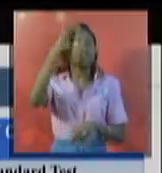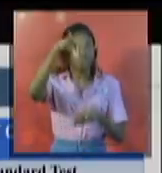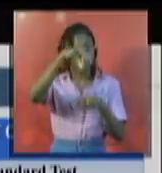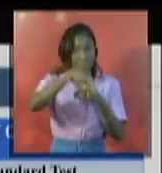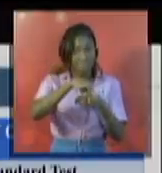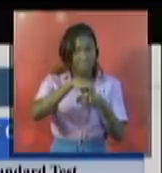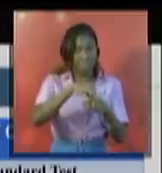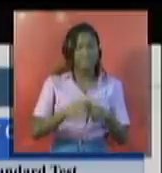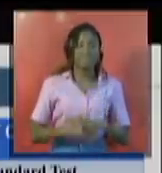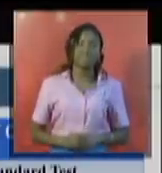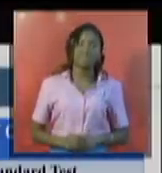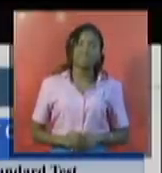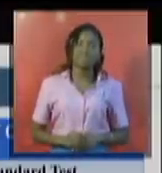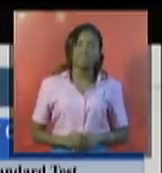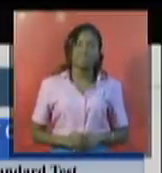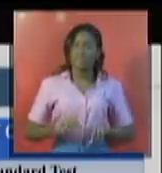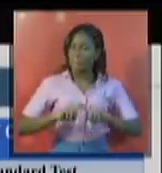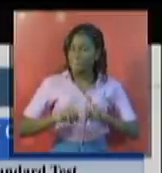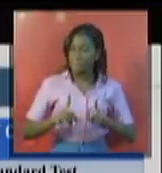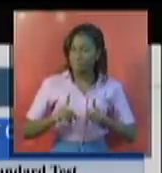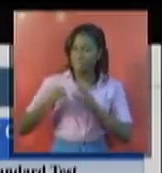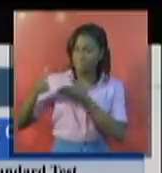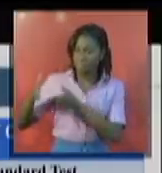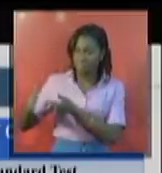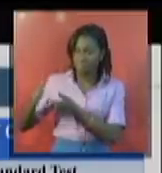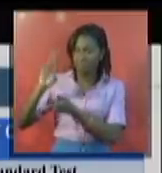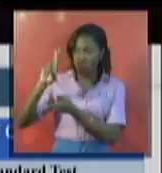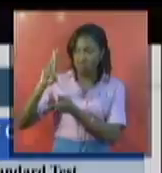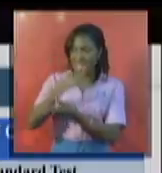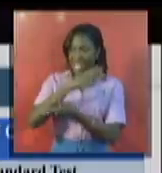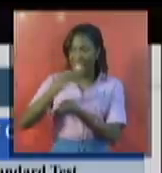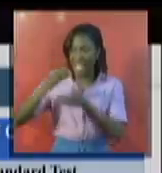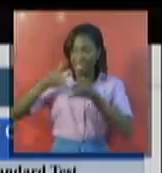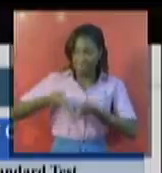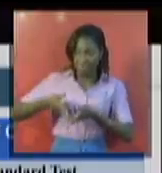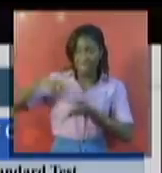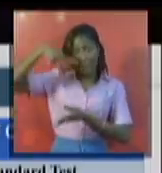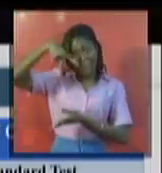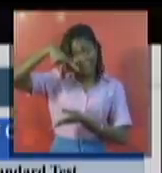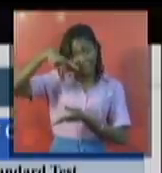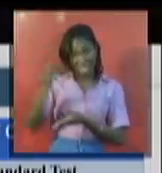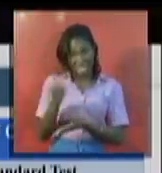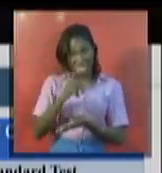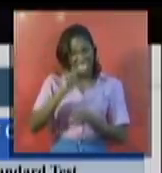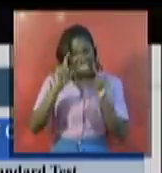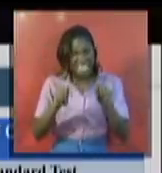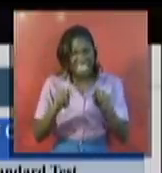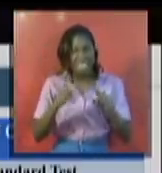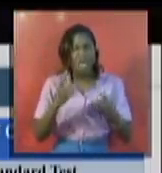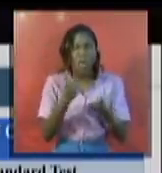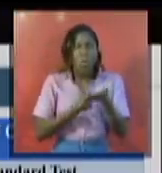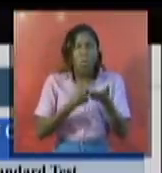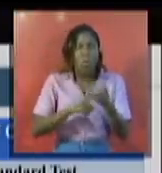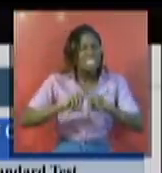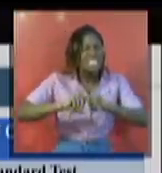nose. The differences I'd like to highlight. So the setting that's required to do our routine testing